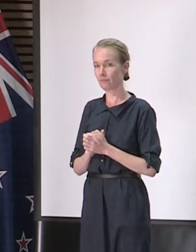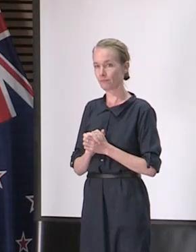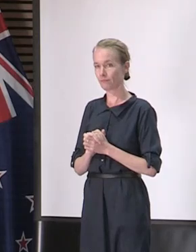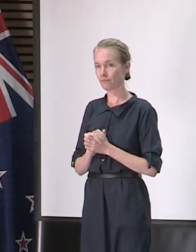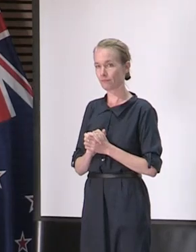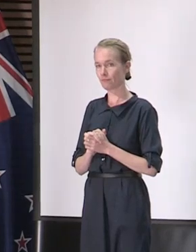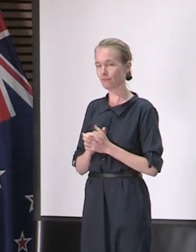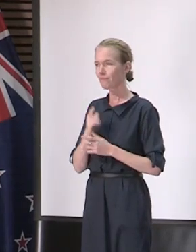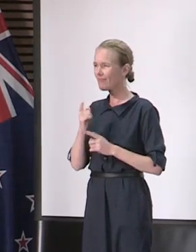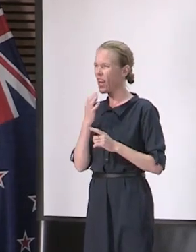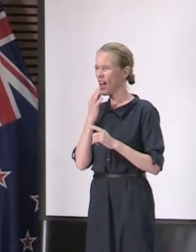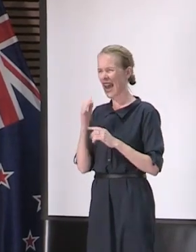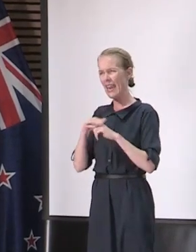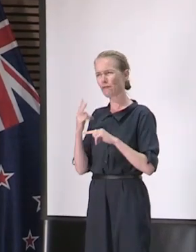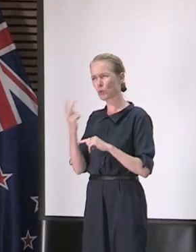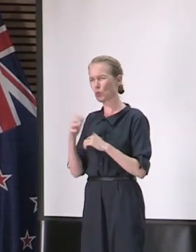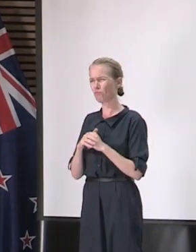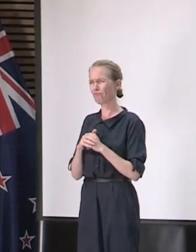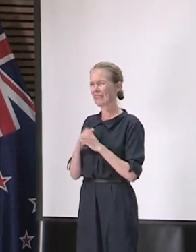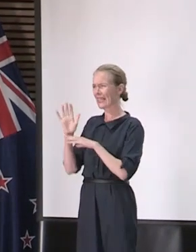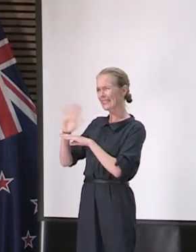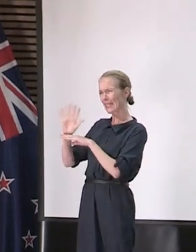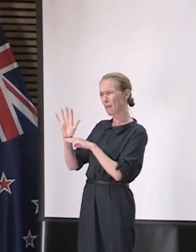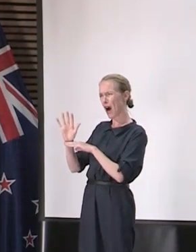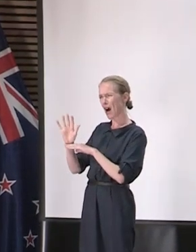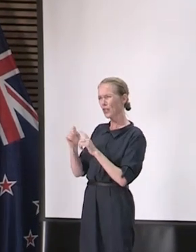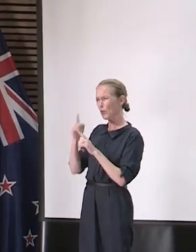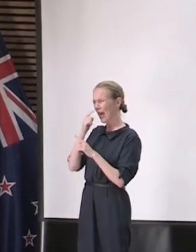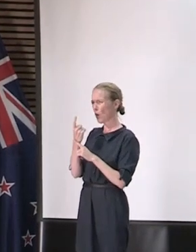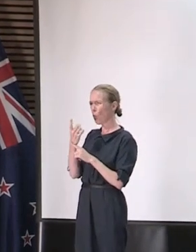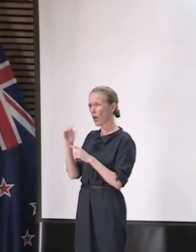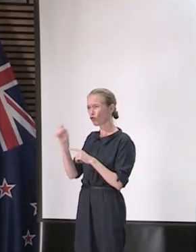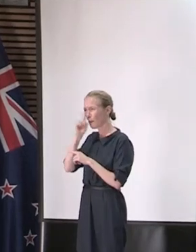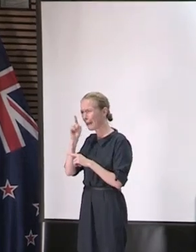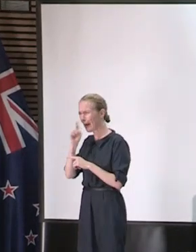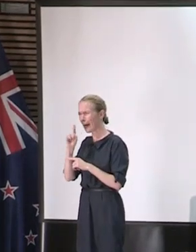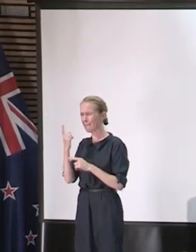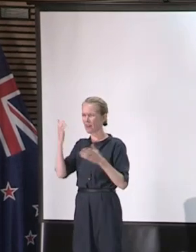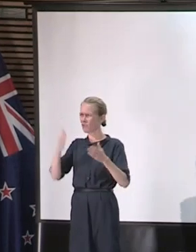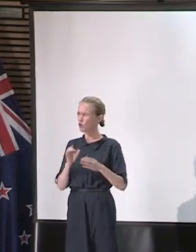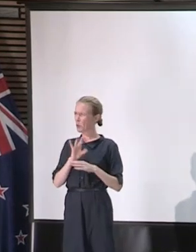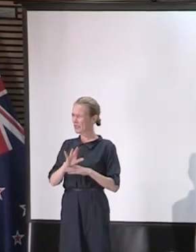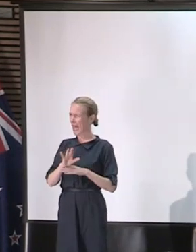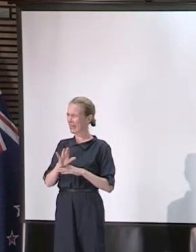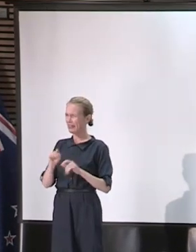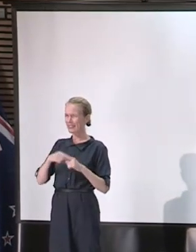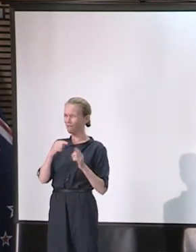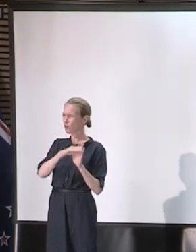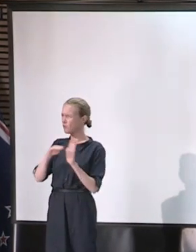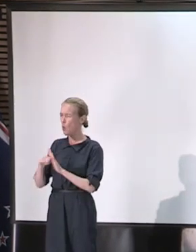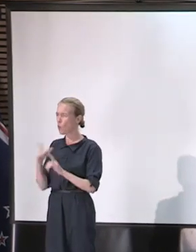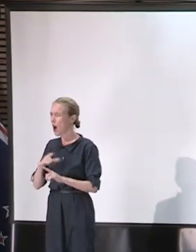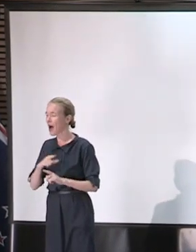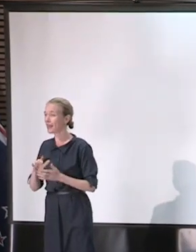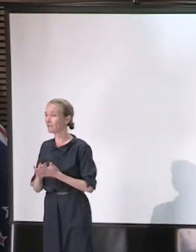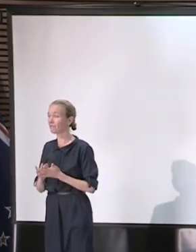but not to a funeral? Again, the whole definition is whether or not you're coming together to be with others. And there are circumstances where people